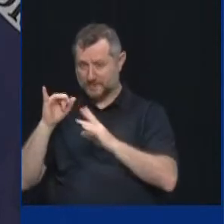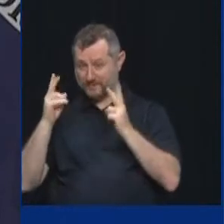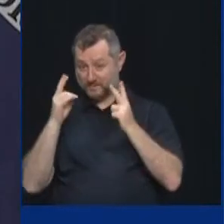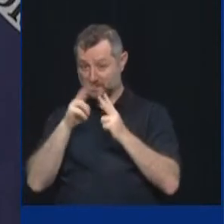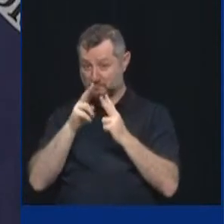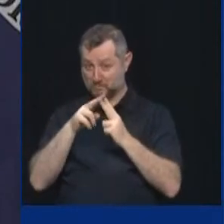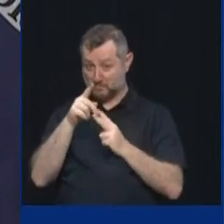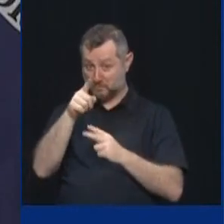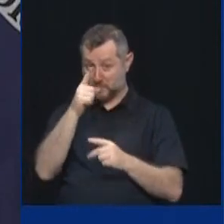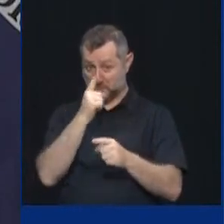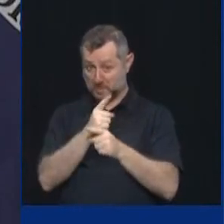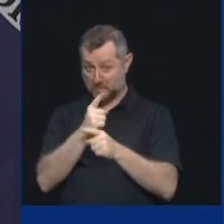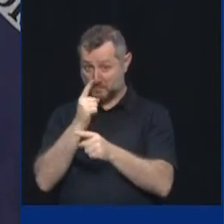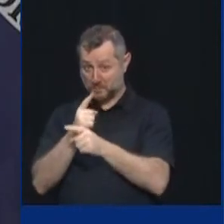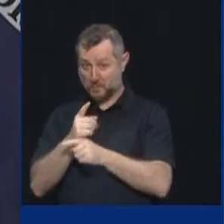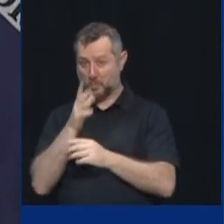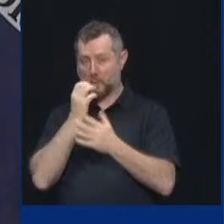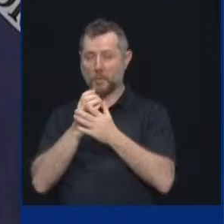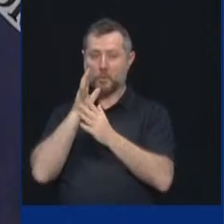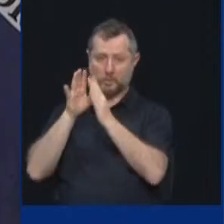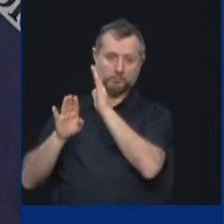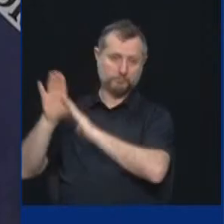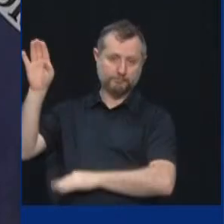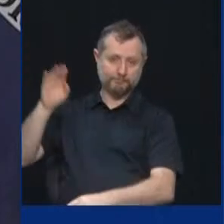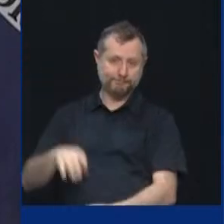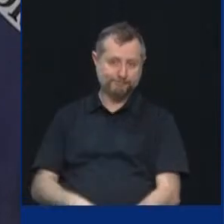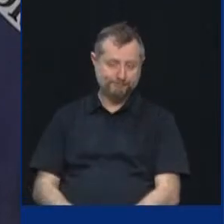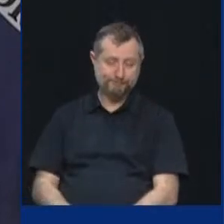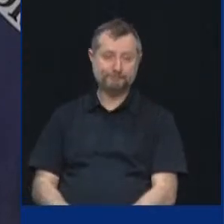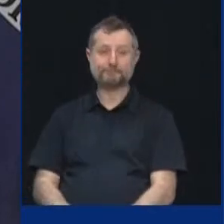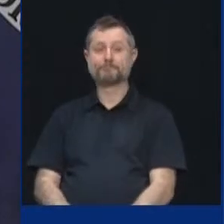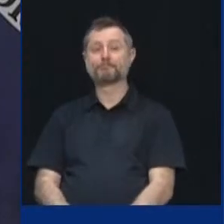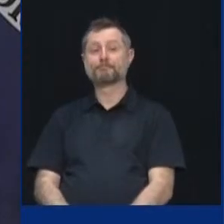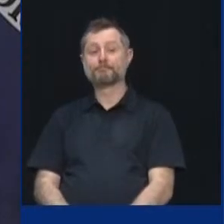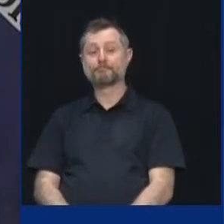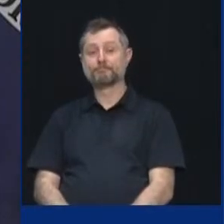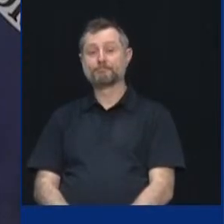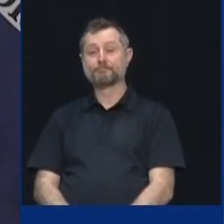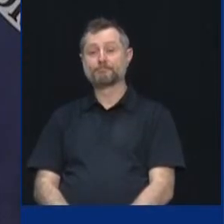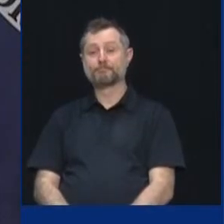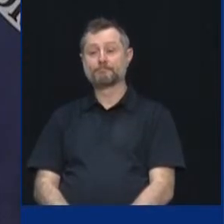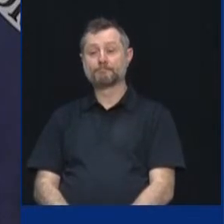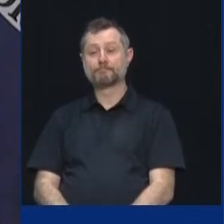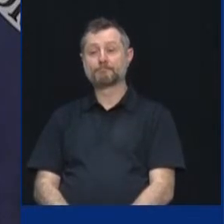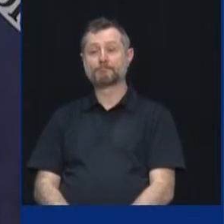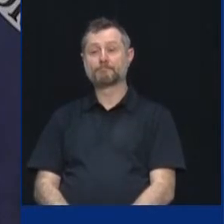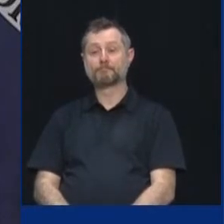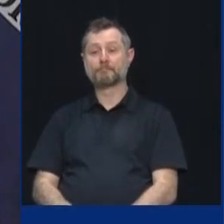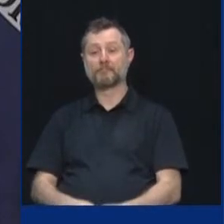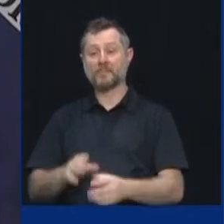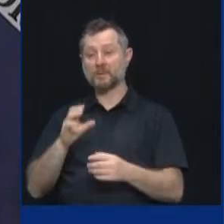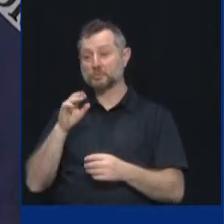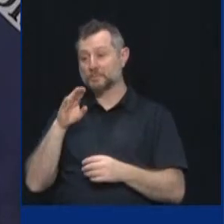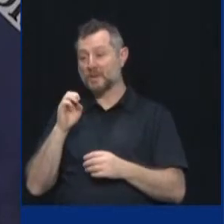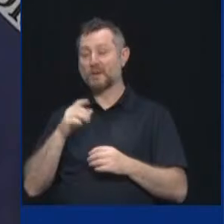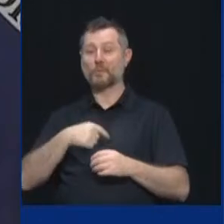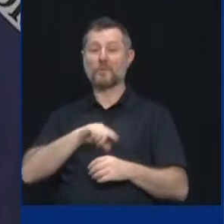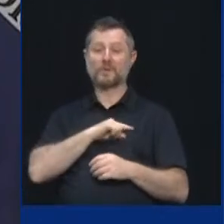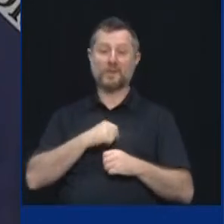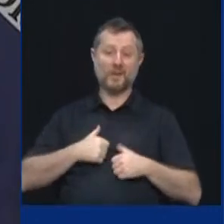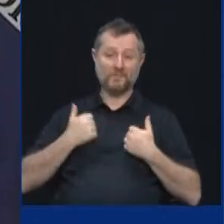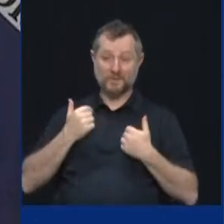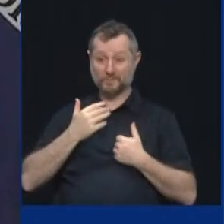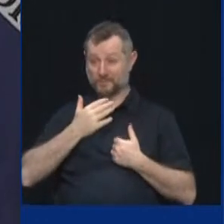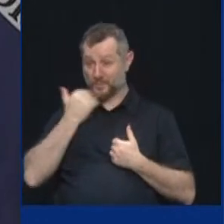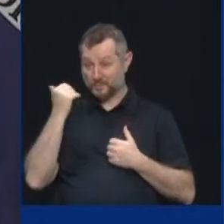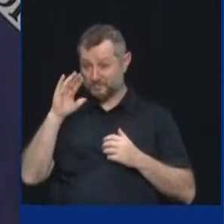it's not being stopped by crime and quality of life. You look at